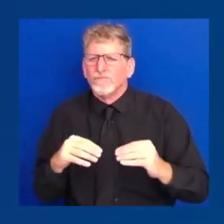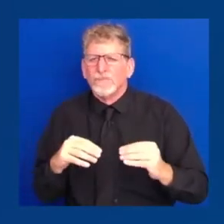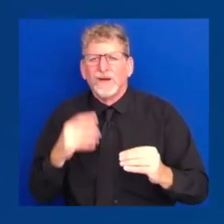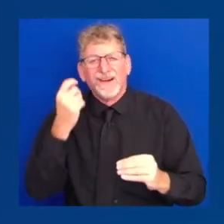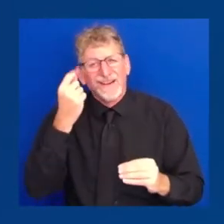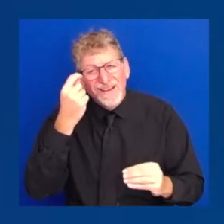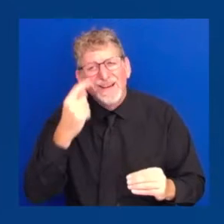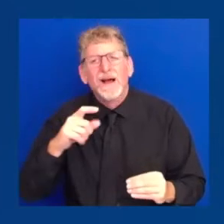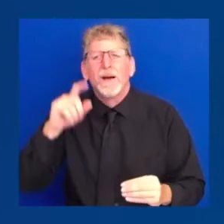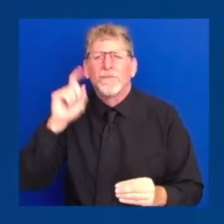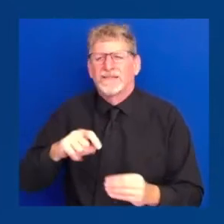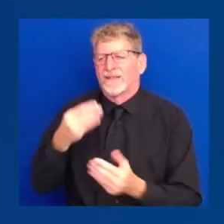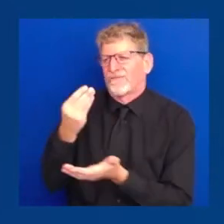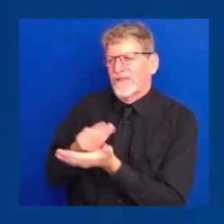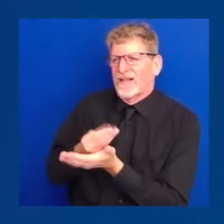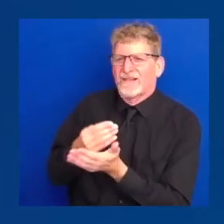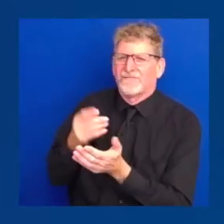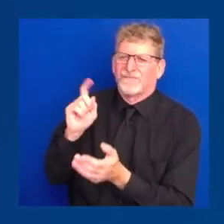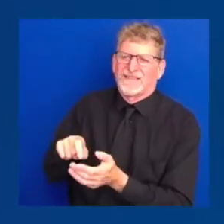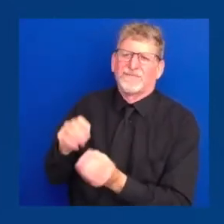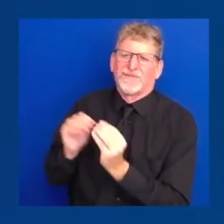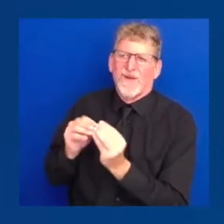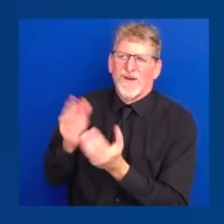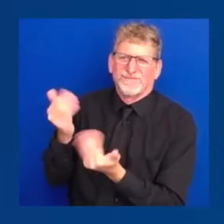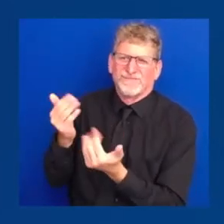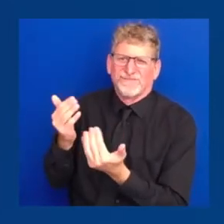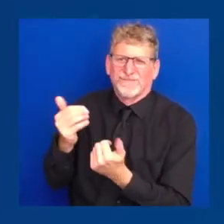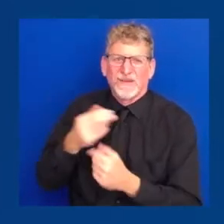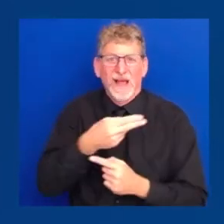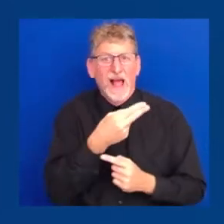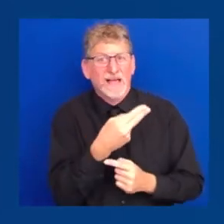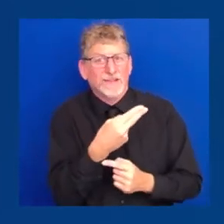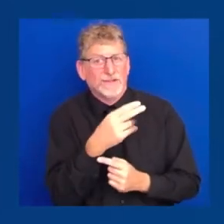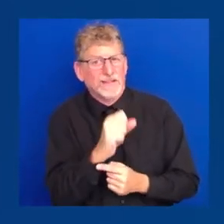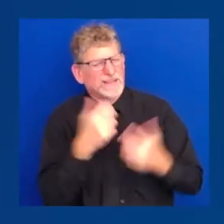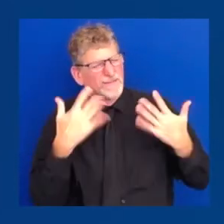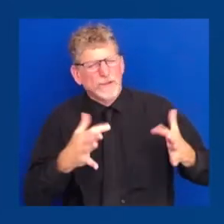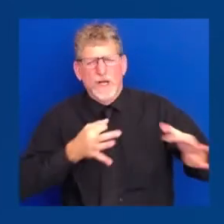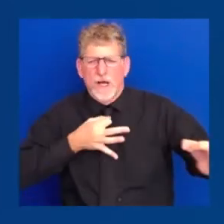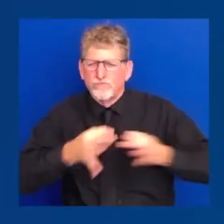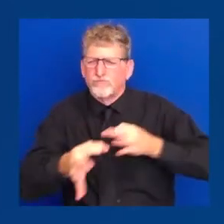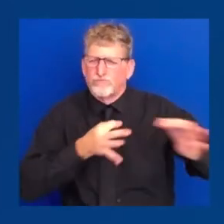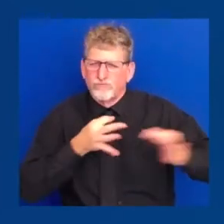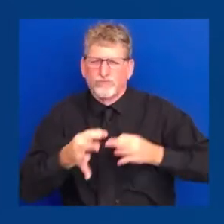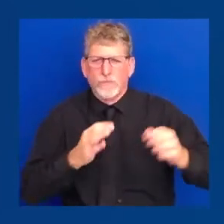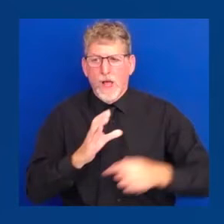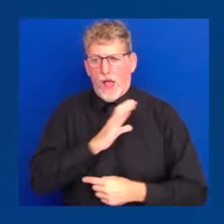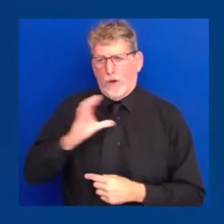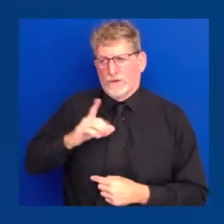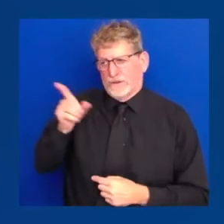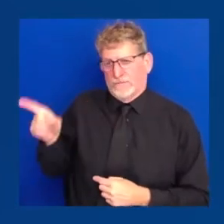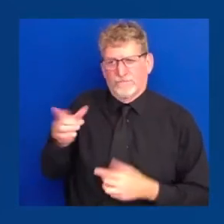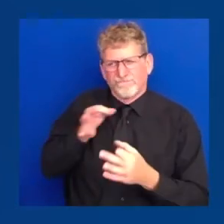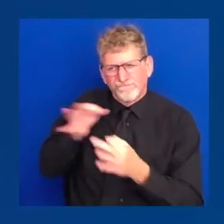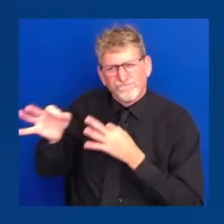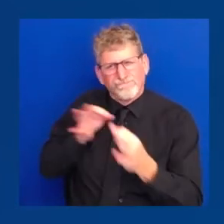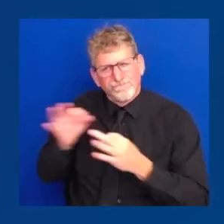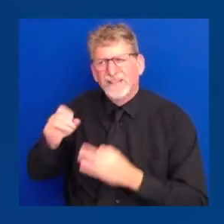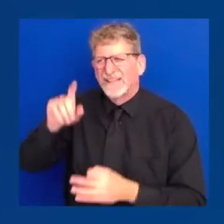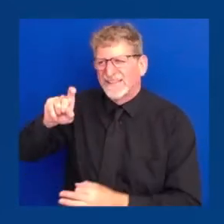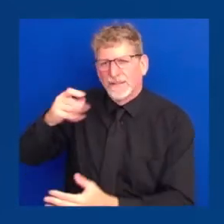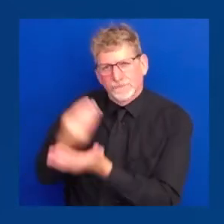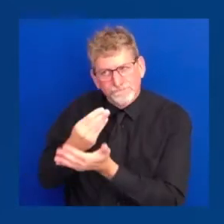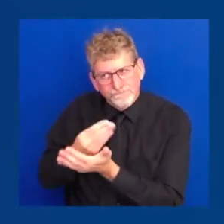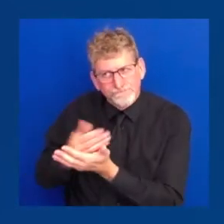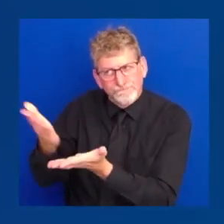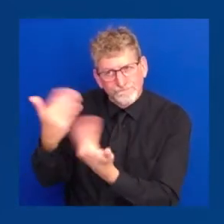HHS has laid out some immediate funding needs for Congress. We'll need additional funding for medium and longer term priorities, and we'll be working